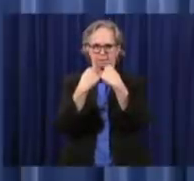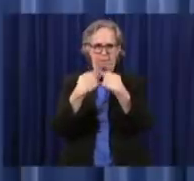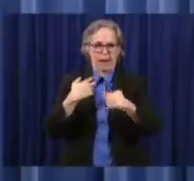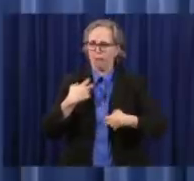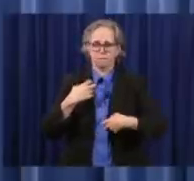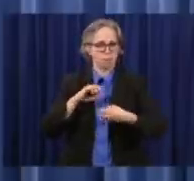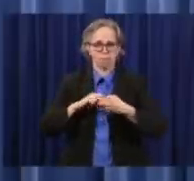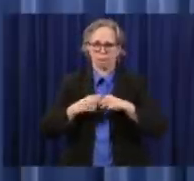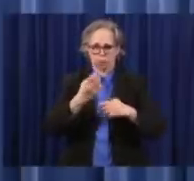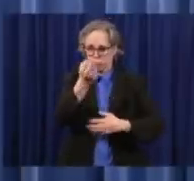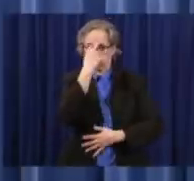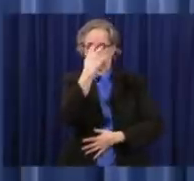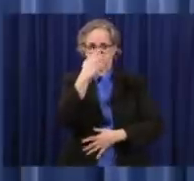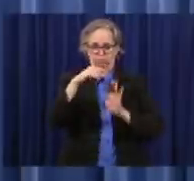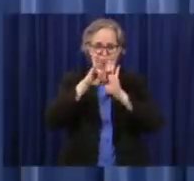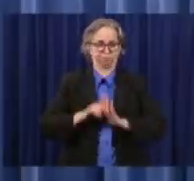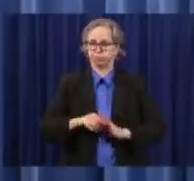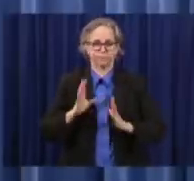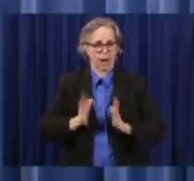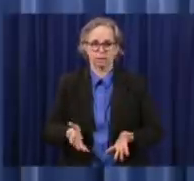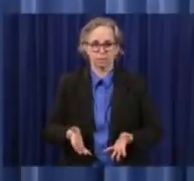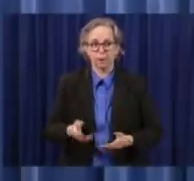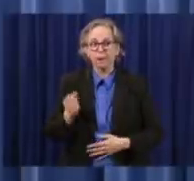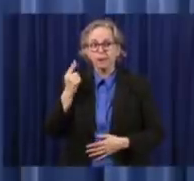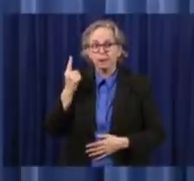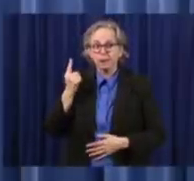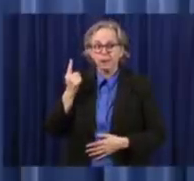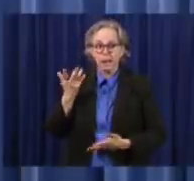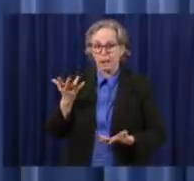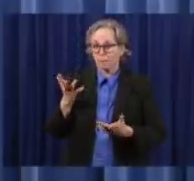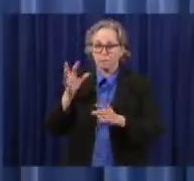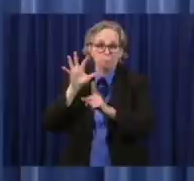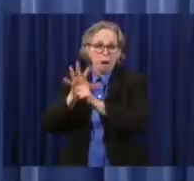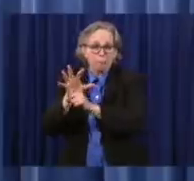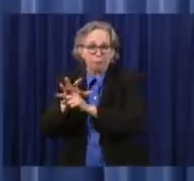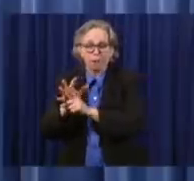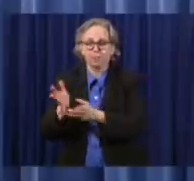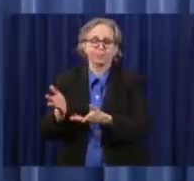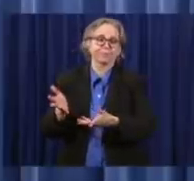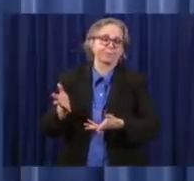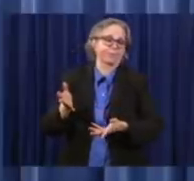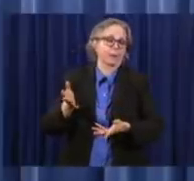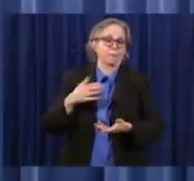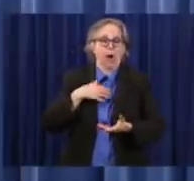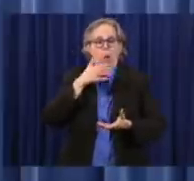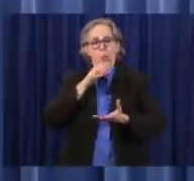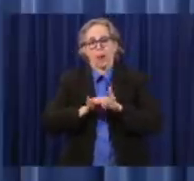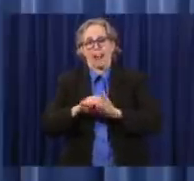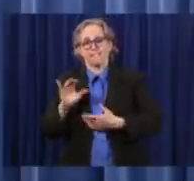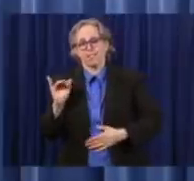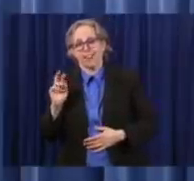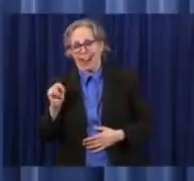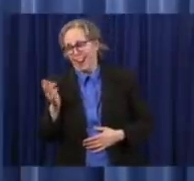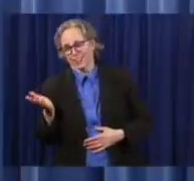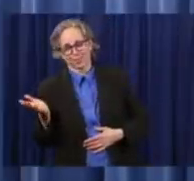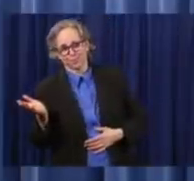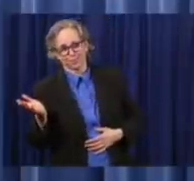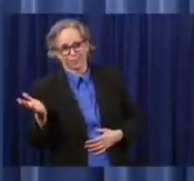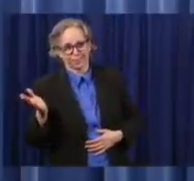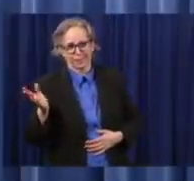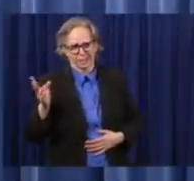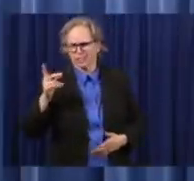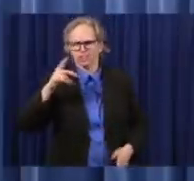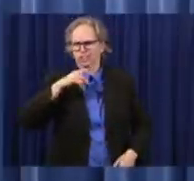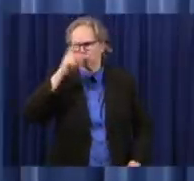all. As far as popularity, my wife Fran is pretty wise about a lot